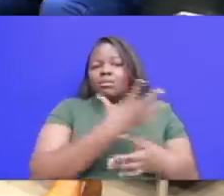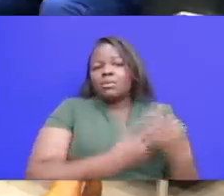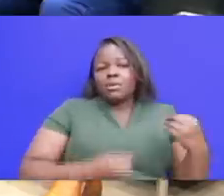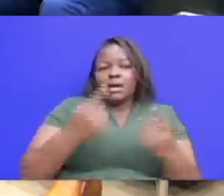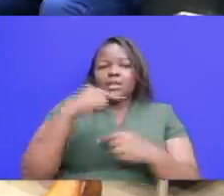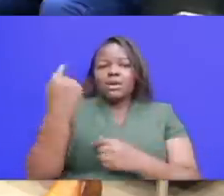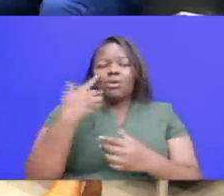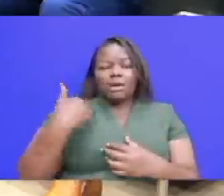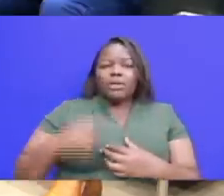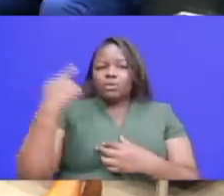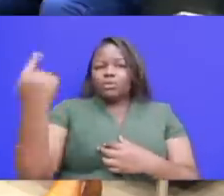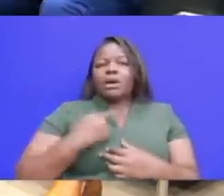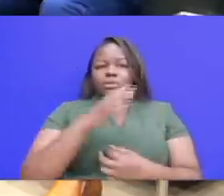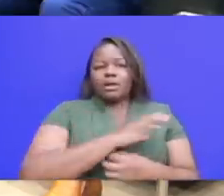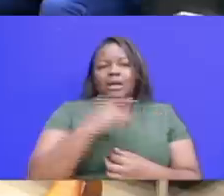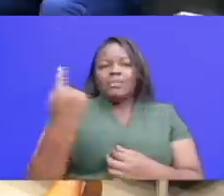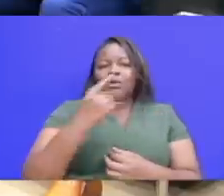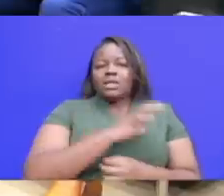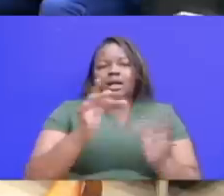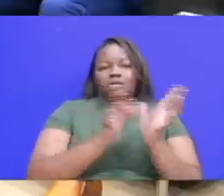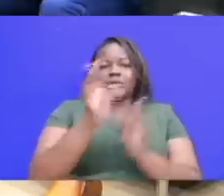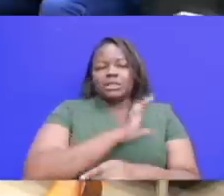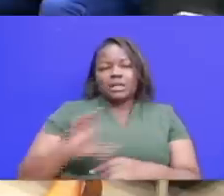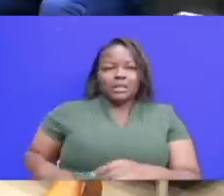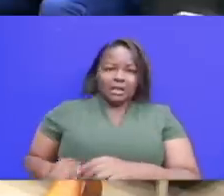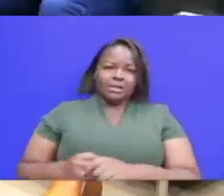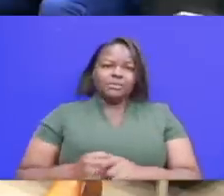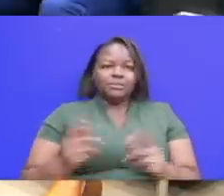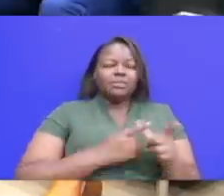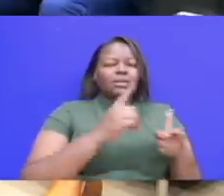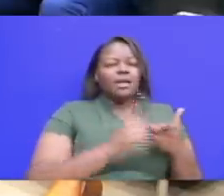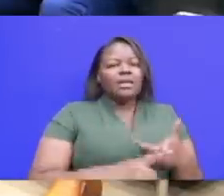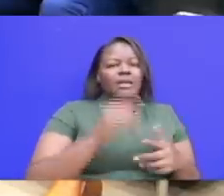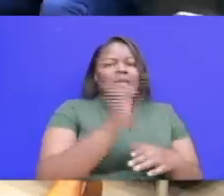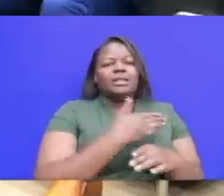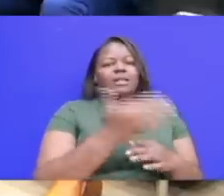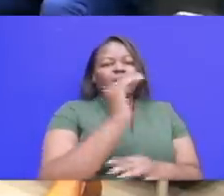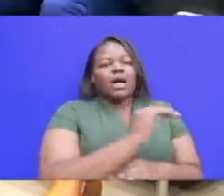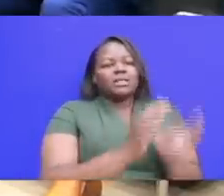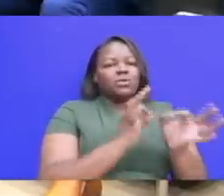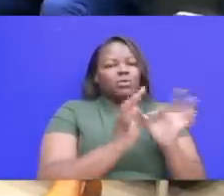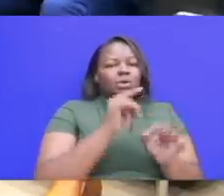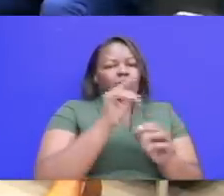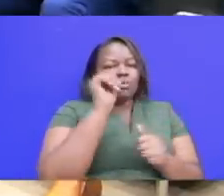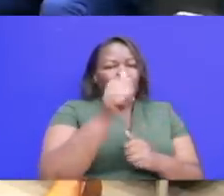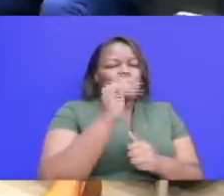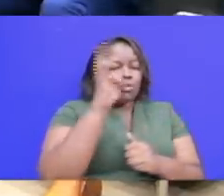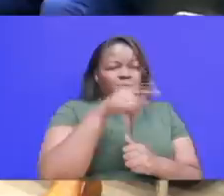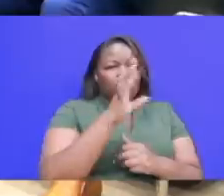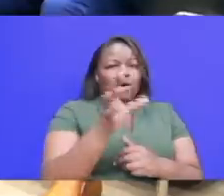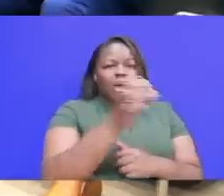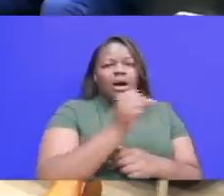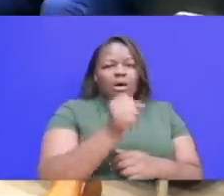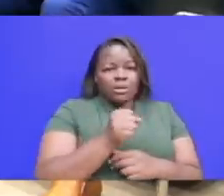our character is actually the character of Jesus Christ. Amen. The song asks, will your anchor hold? Yeah. Just before Mego comes, before